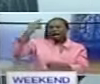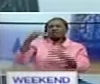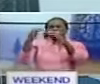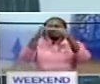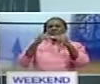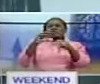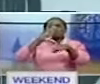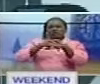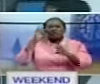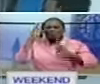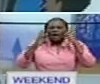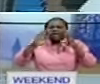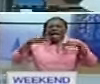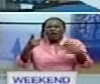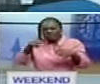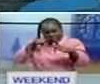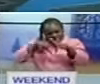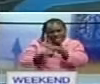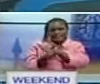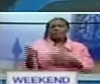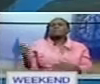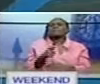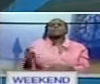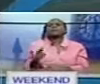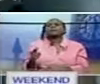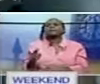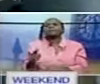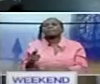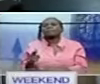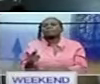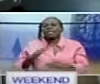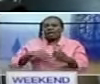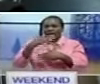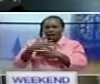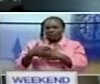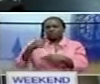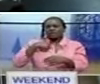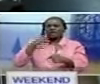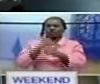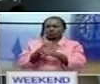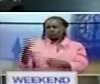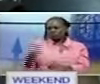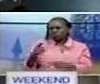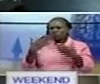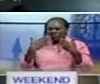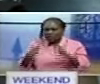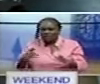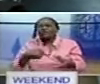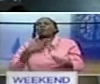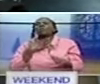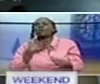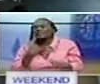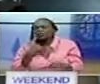got Susan worried about how she was going to penetrate the job market. After I did my journalism, I wanted to do